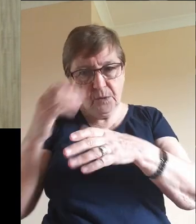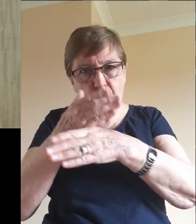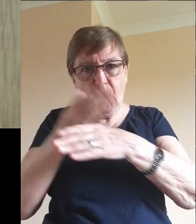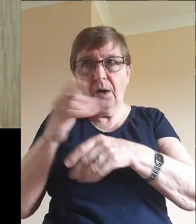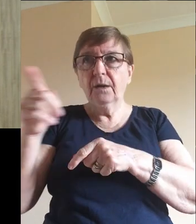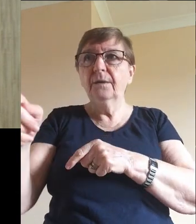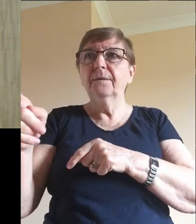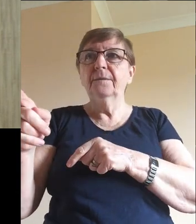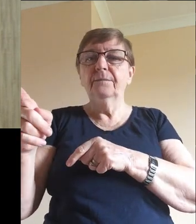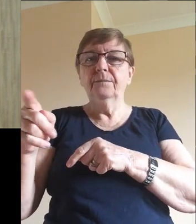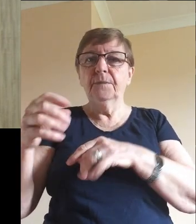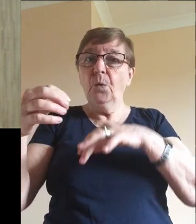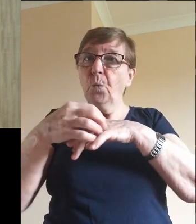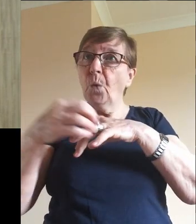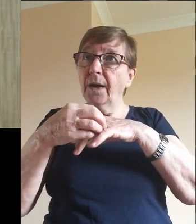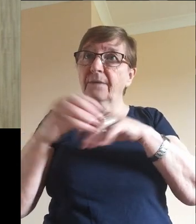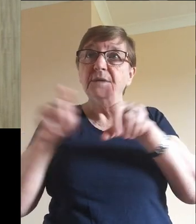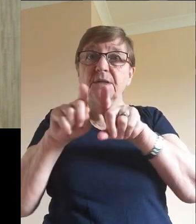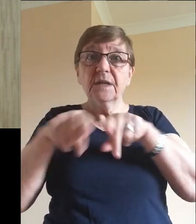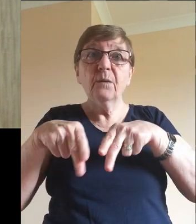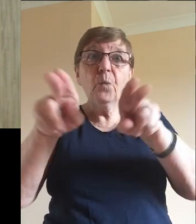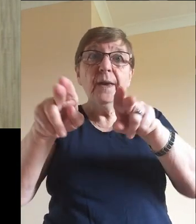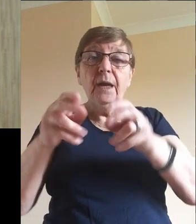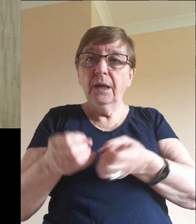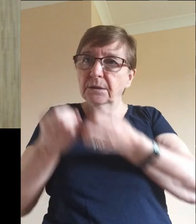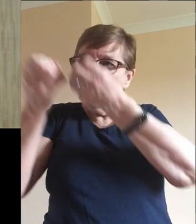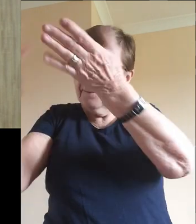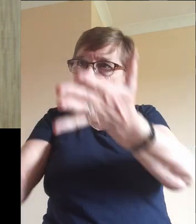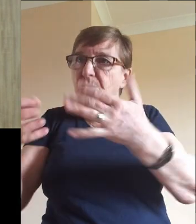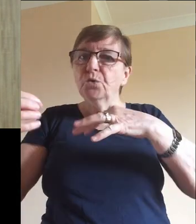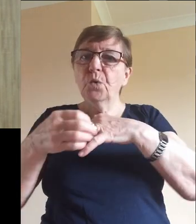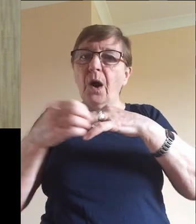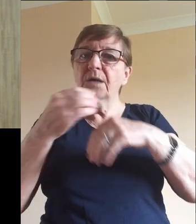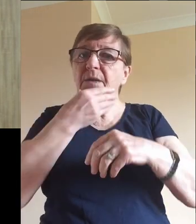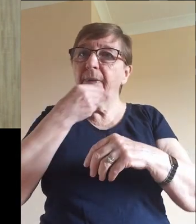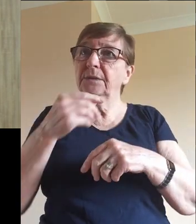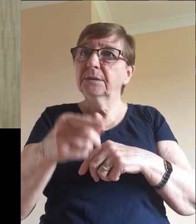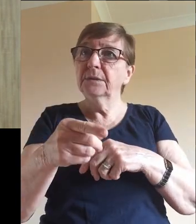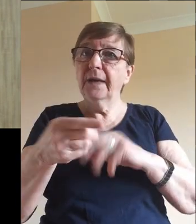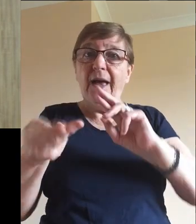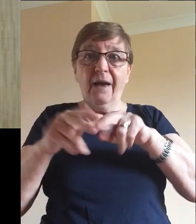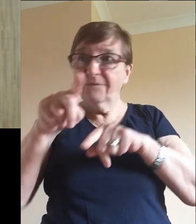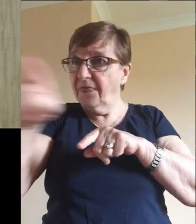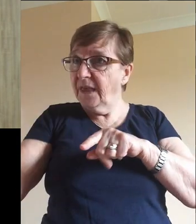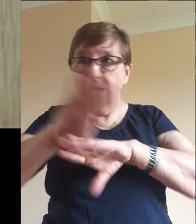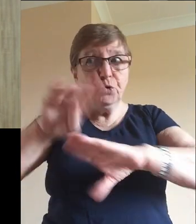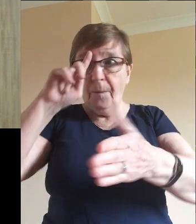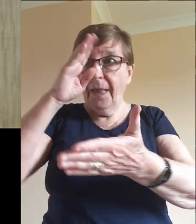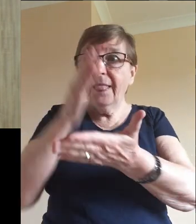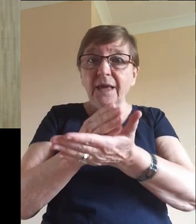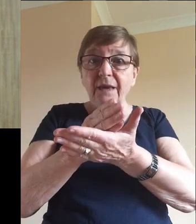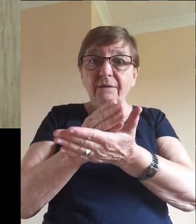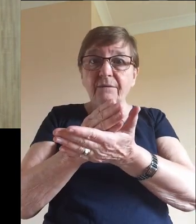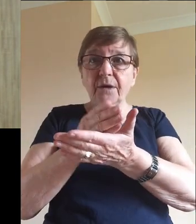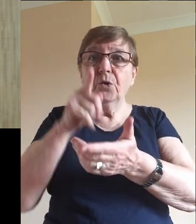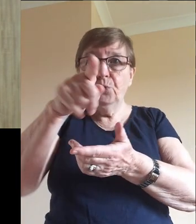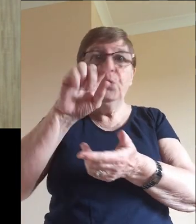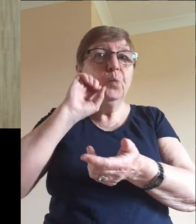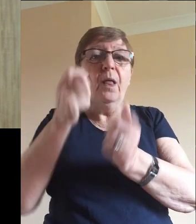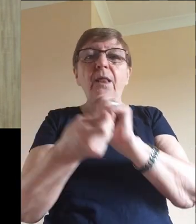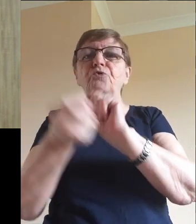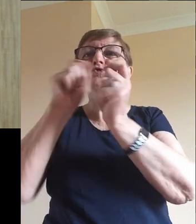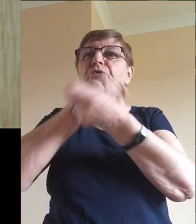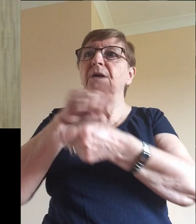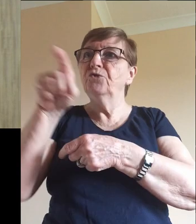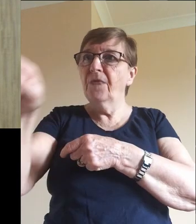Wives, in the same way, submit yourselves to your husbands, so that if any of them do not believe the word, they may be won over without words by the